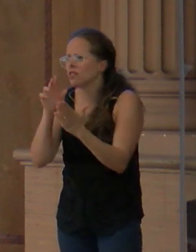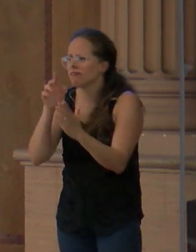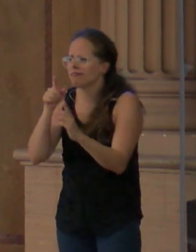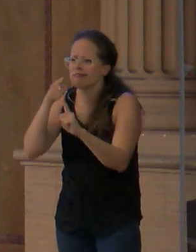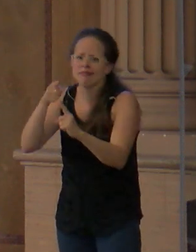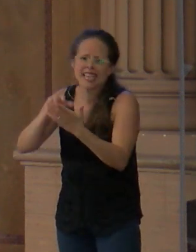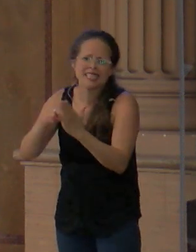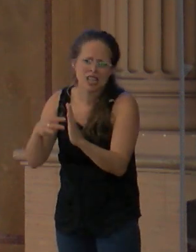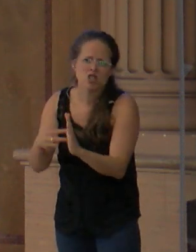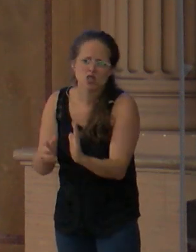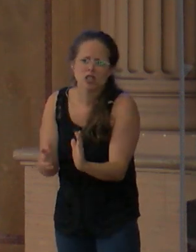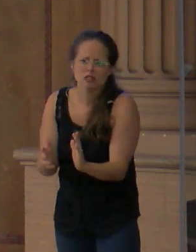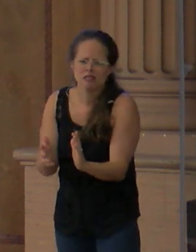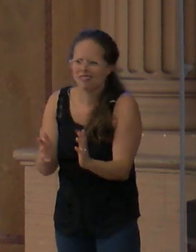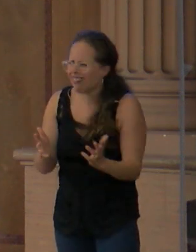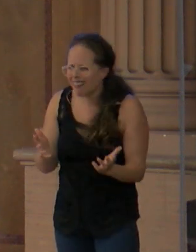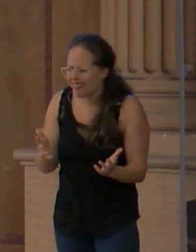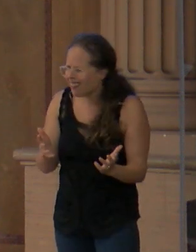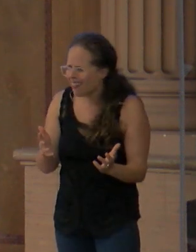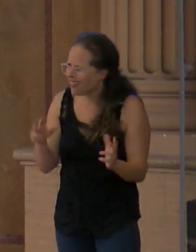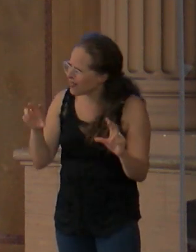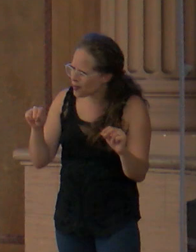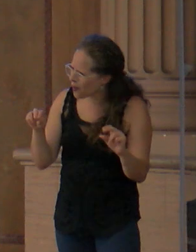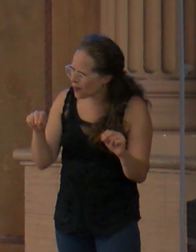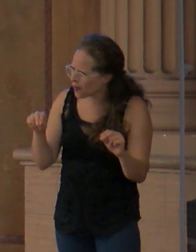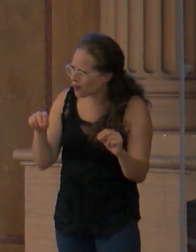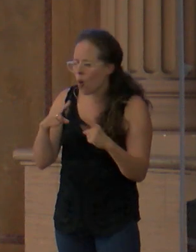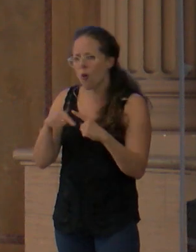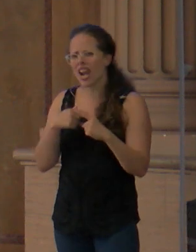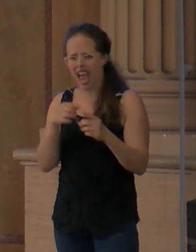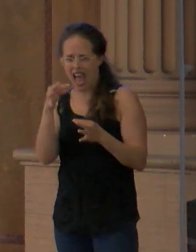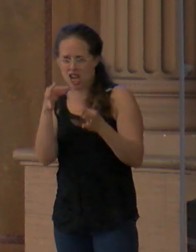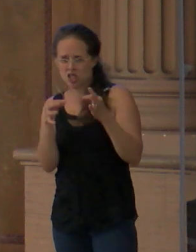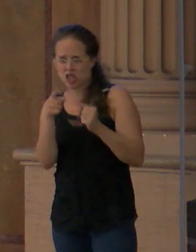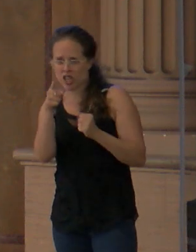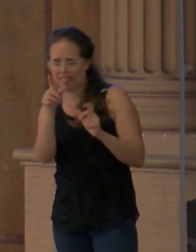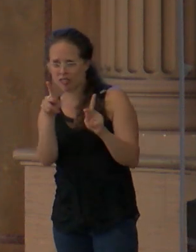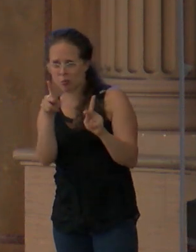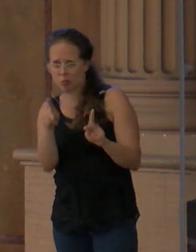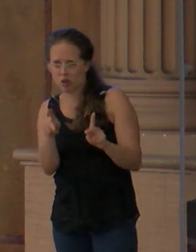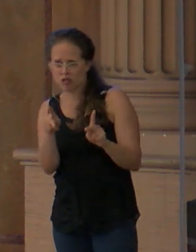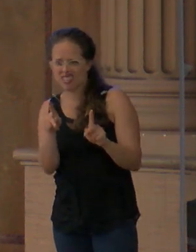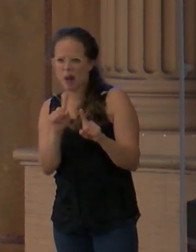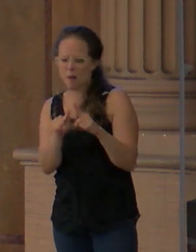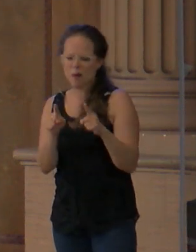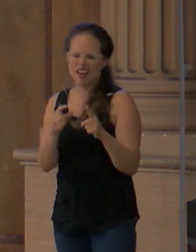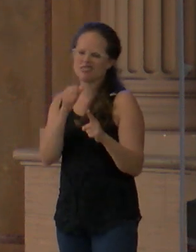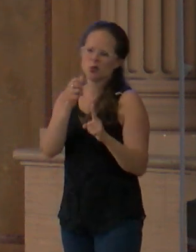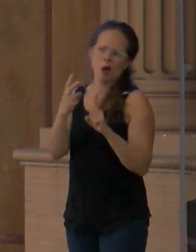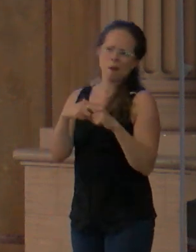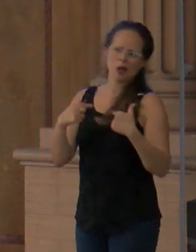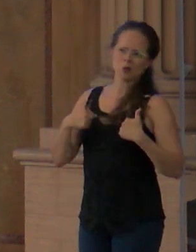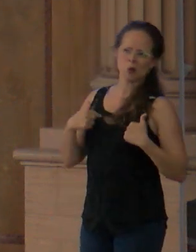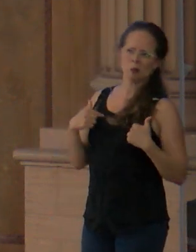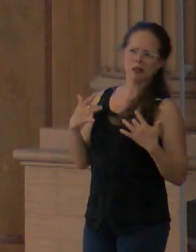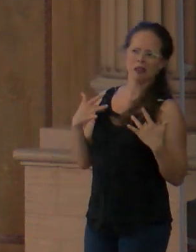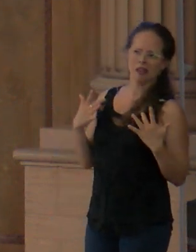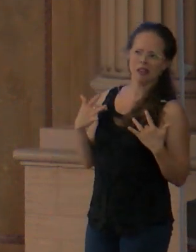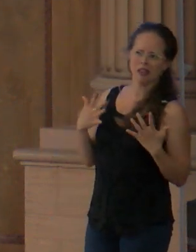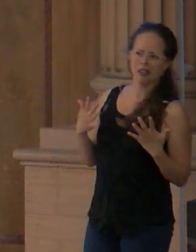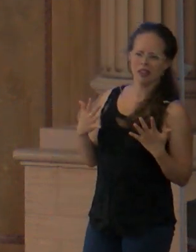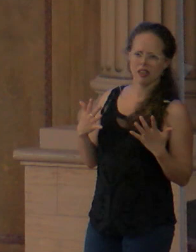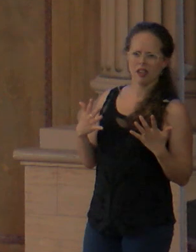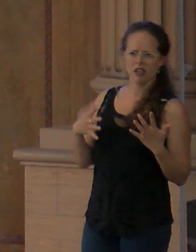two sets of weights. When we judge others by a standard that we're not keeping, when we want justice for you, but mercy for